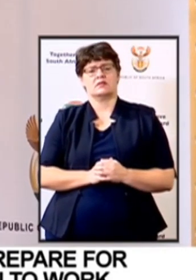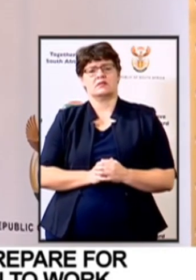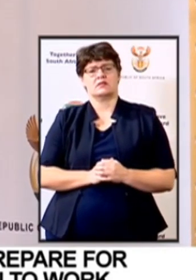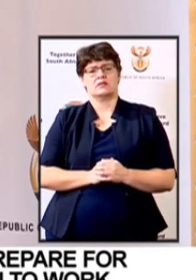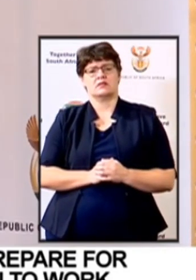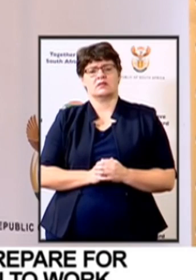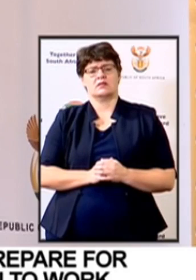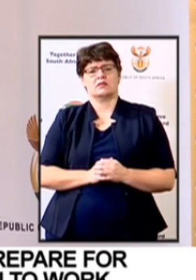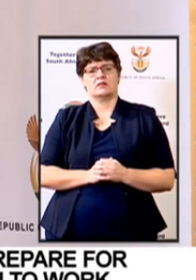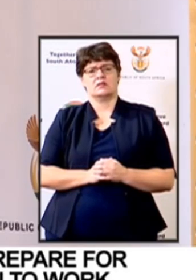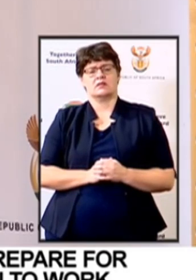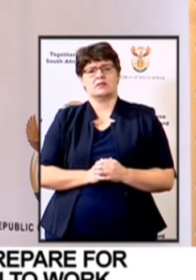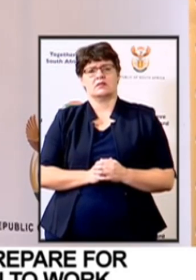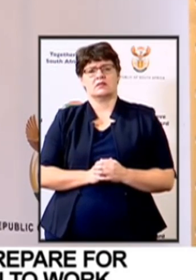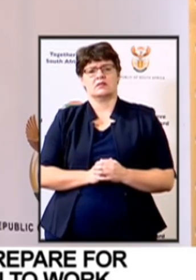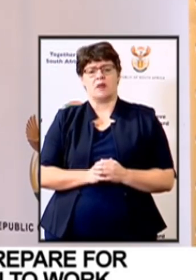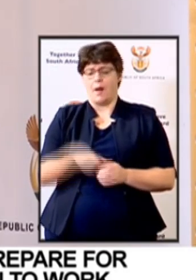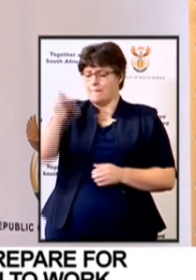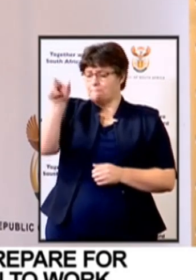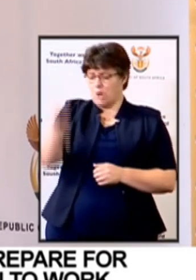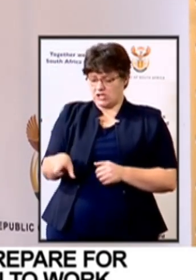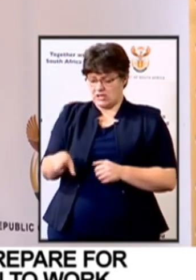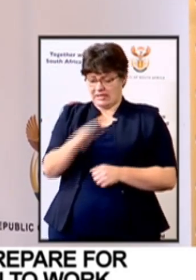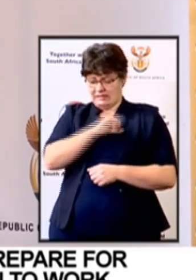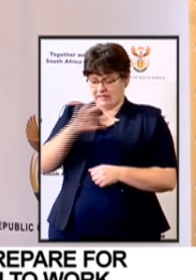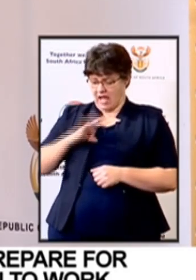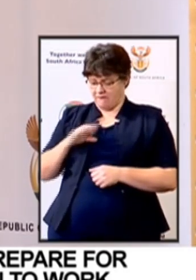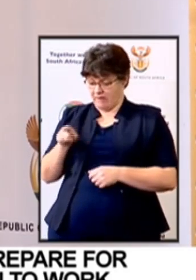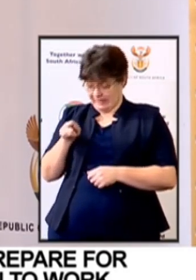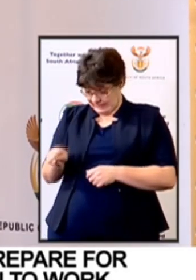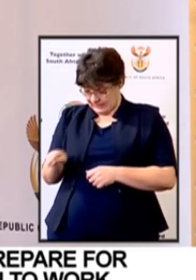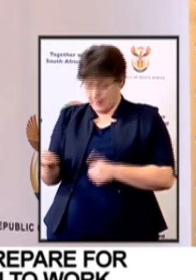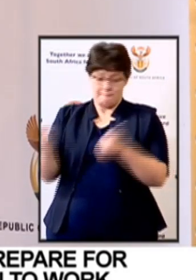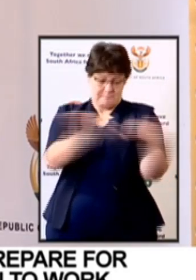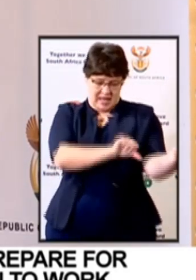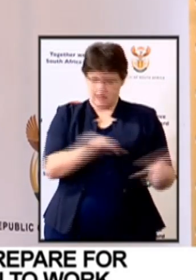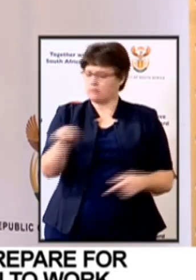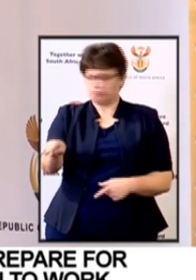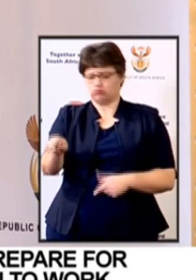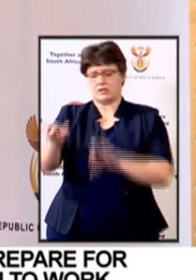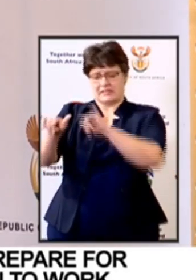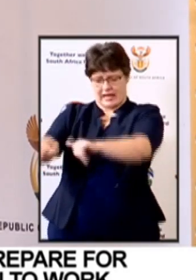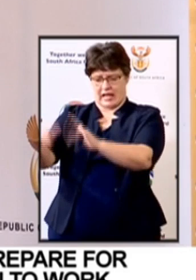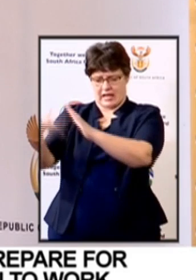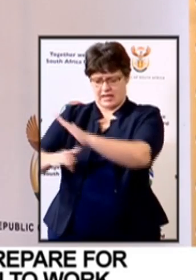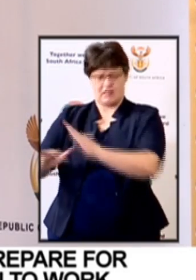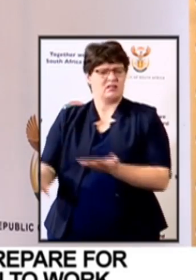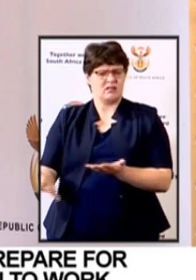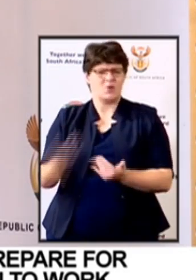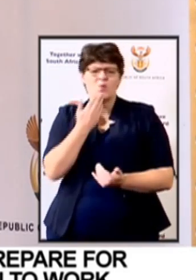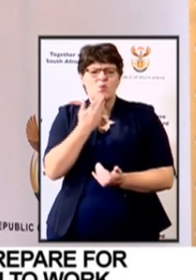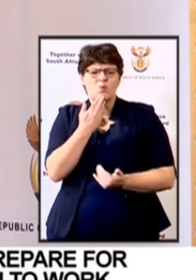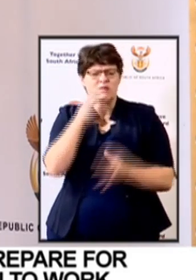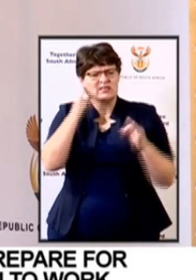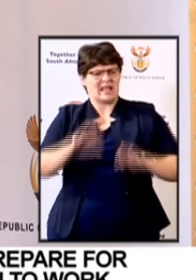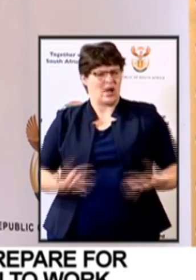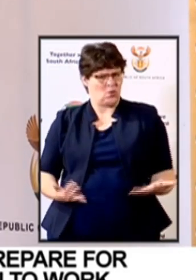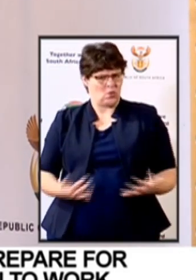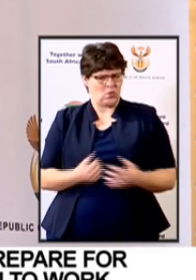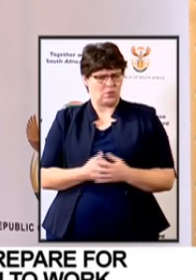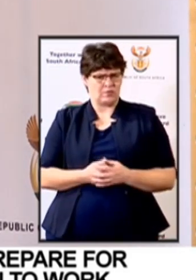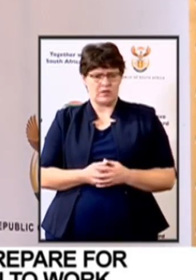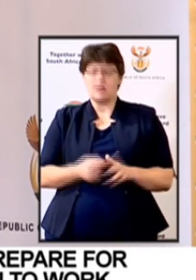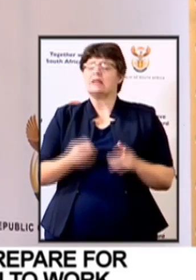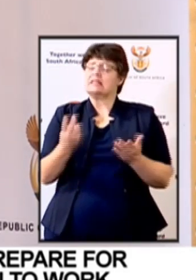must go back to work? We have clearly stated, as we have done in different